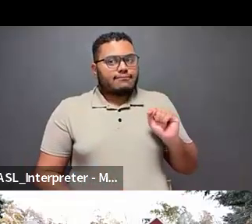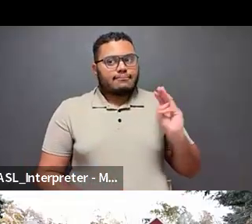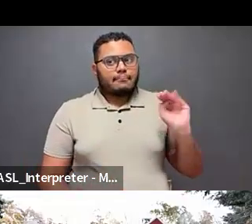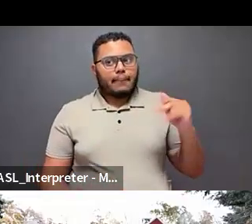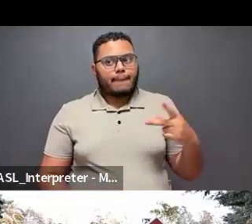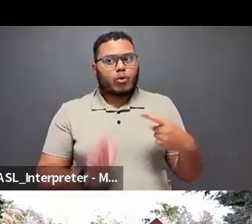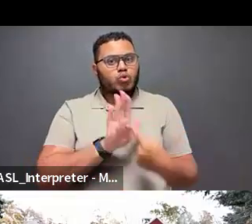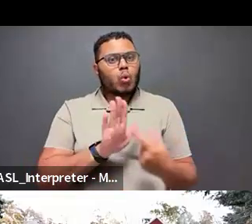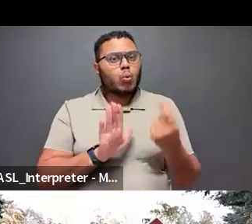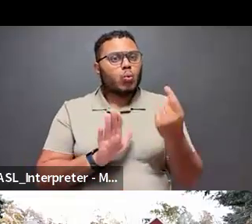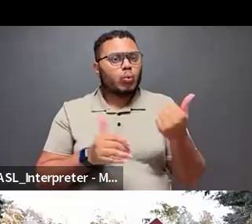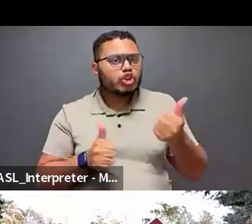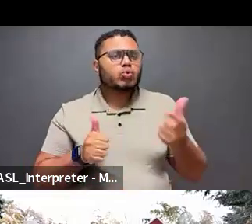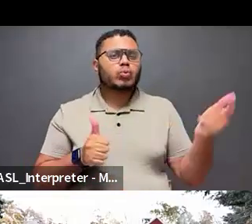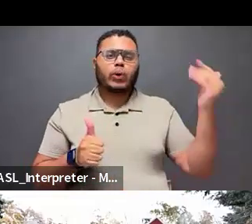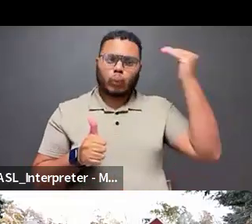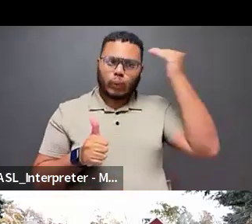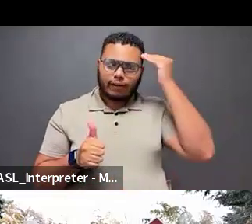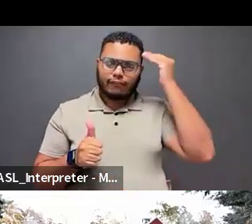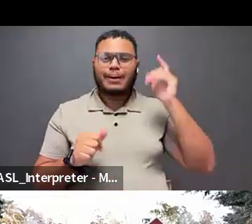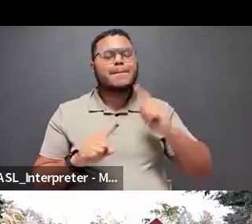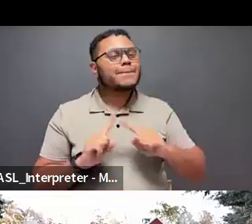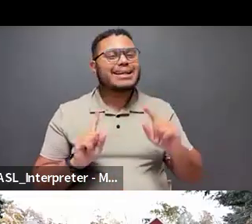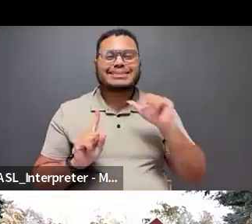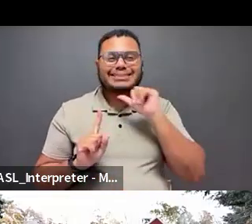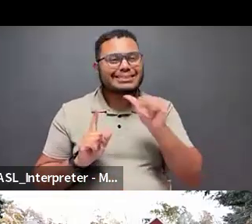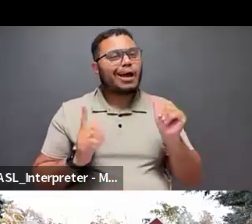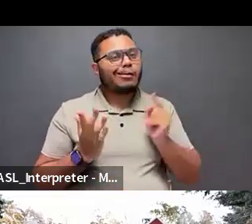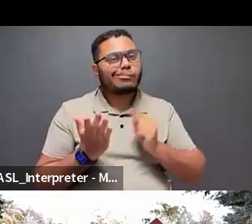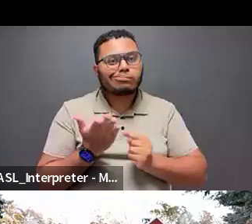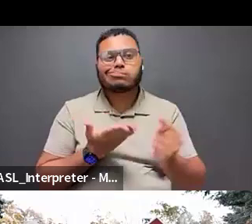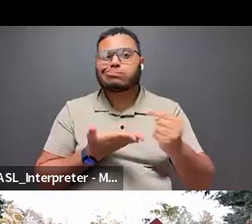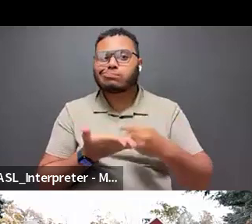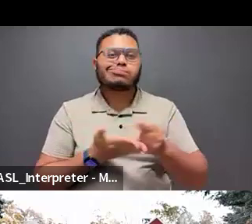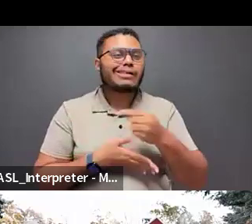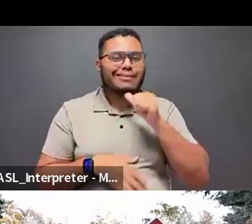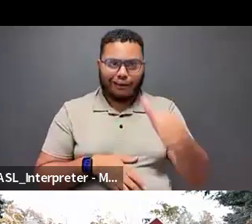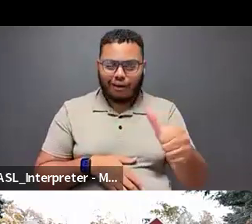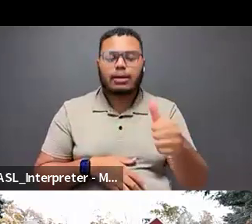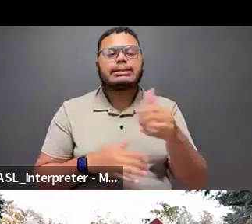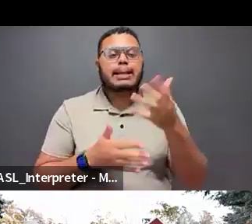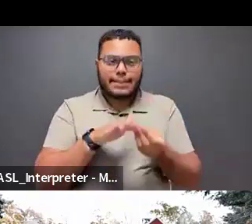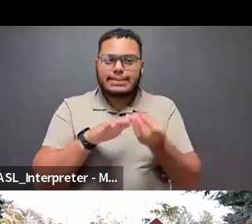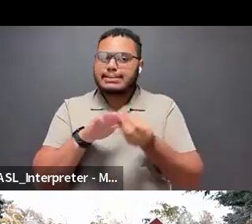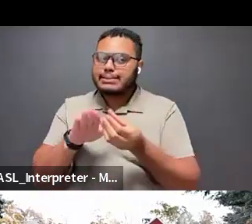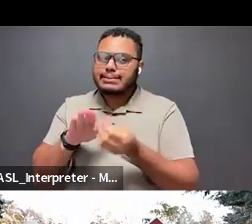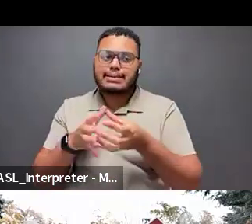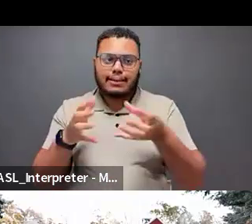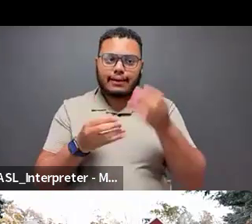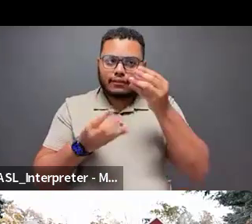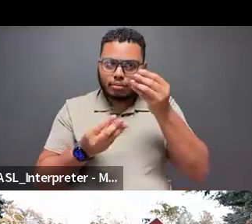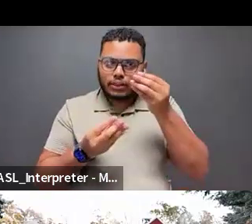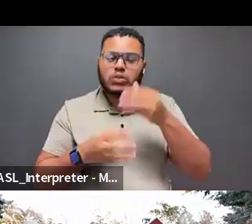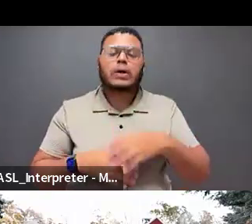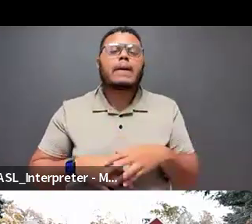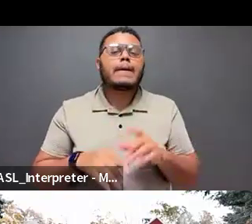that we are aware of, but it's far from comprehensive and it's missing a lot of information. But that is